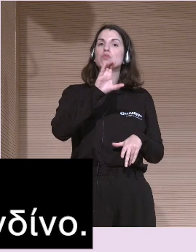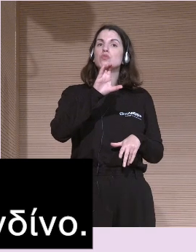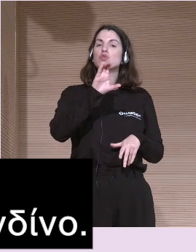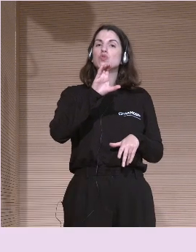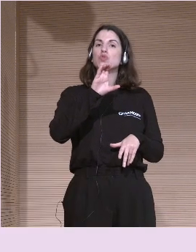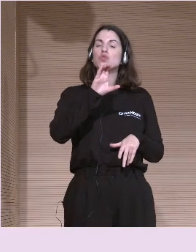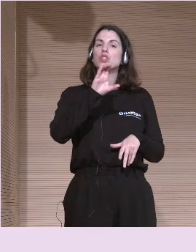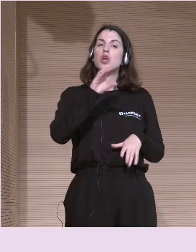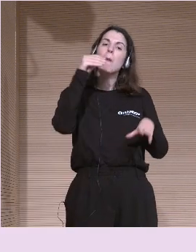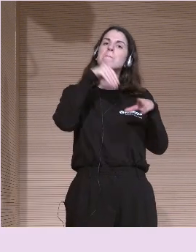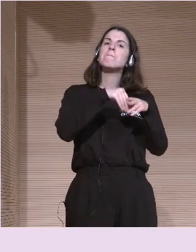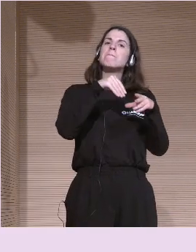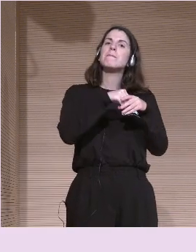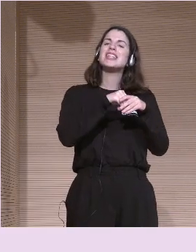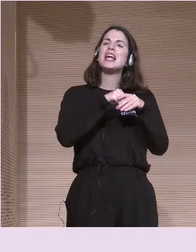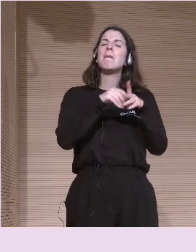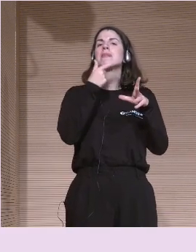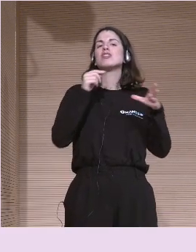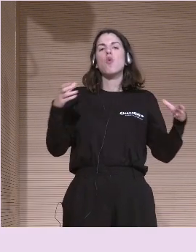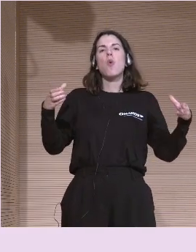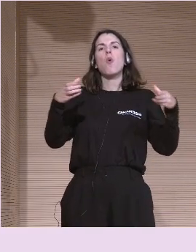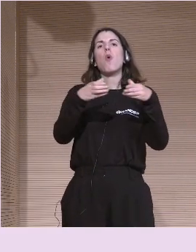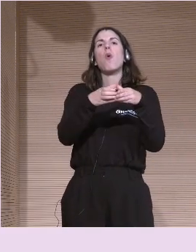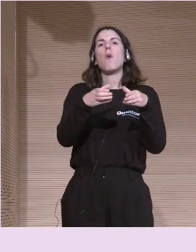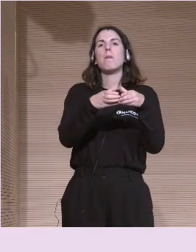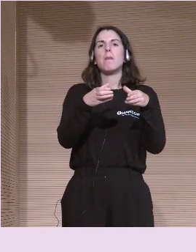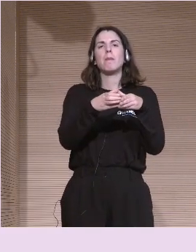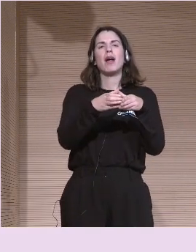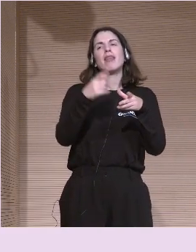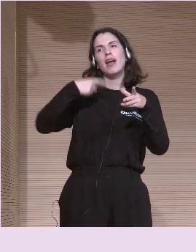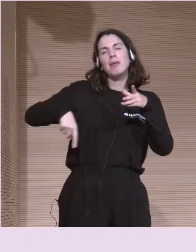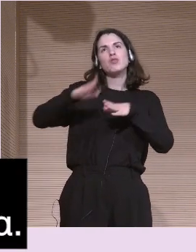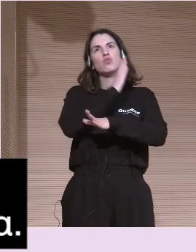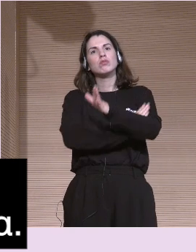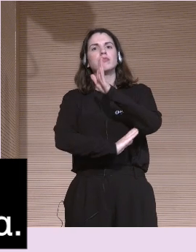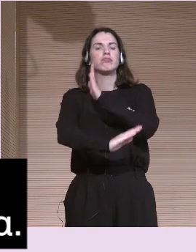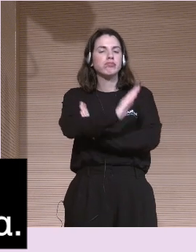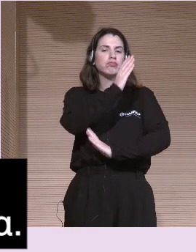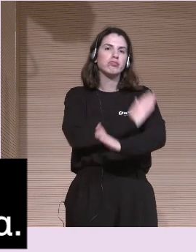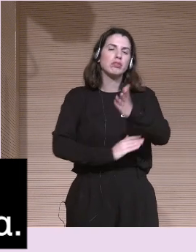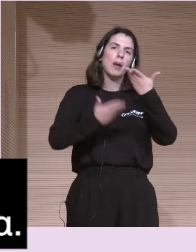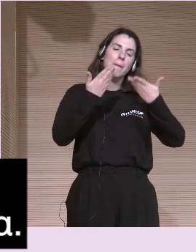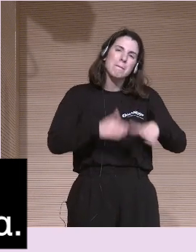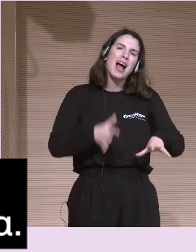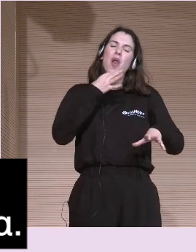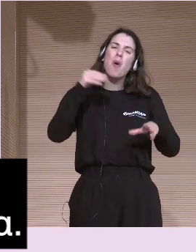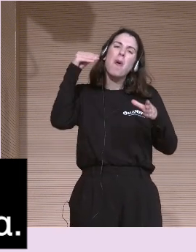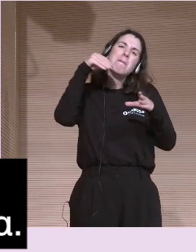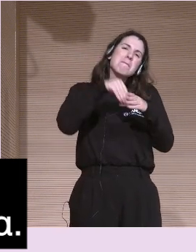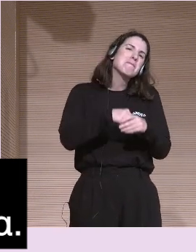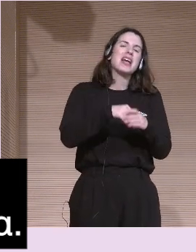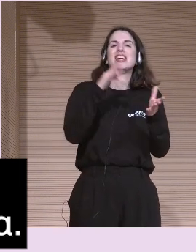London story. We've been so taken by being in a shopping centre and the power, actually, of, we're doing something, I think, groundbreaking there. I know